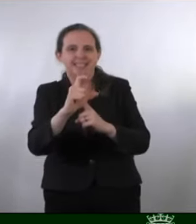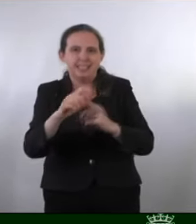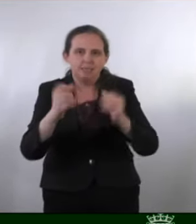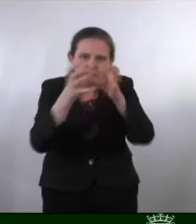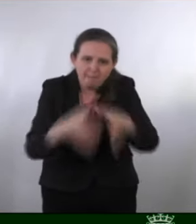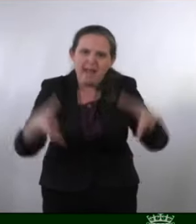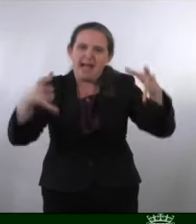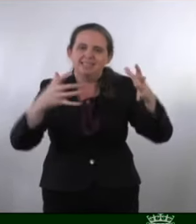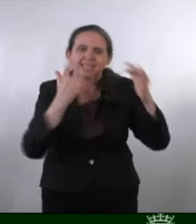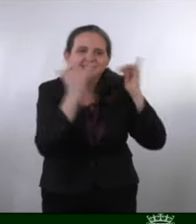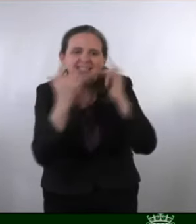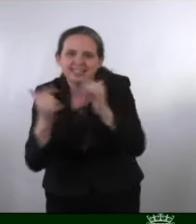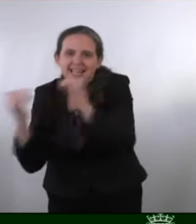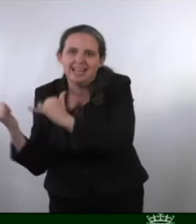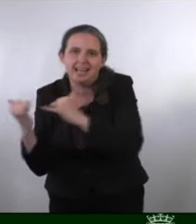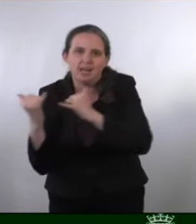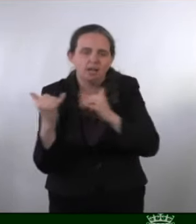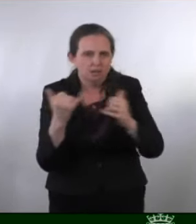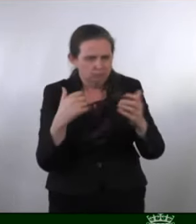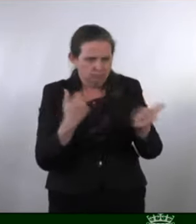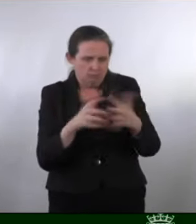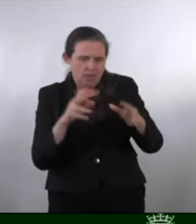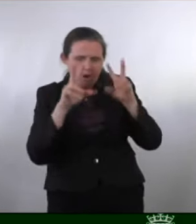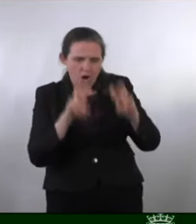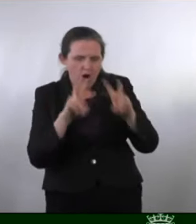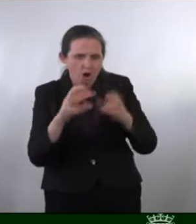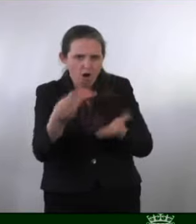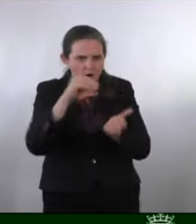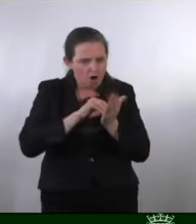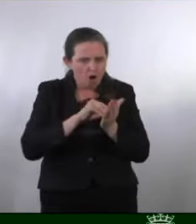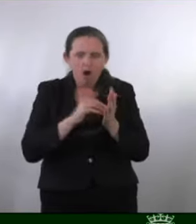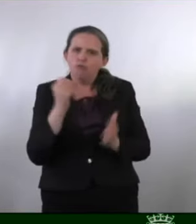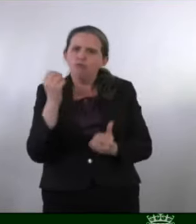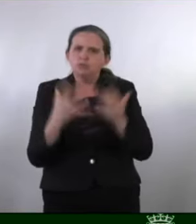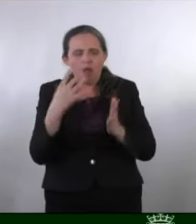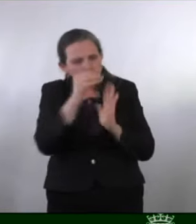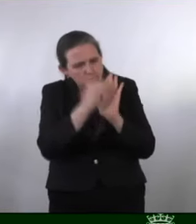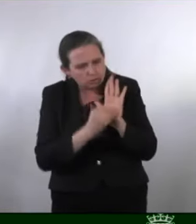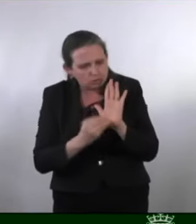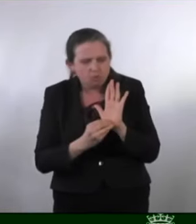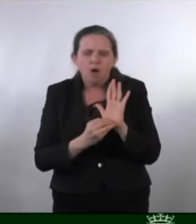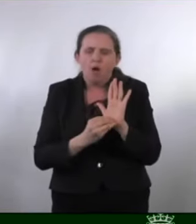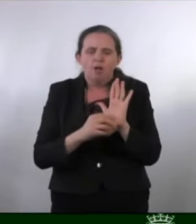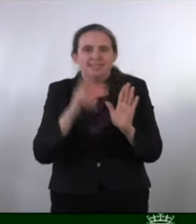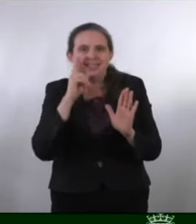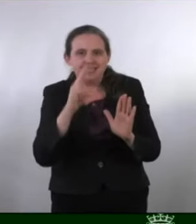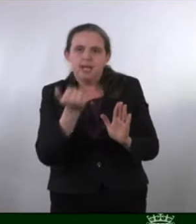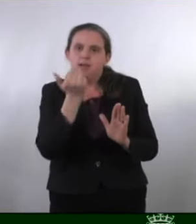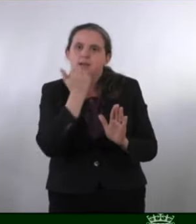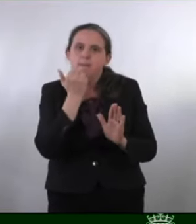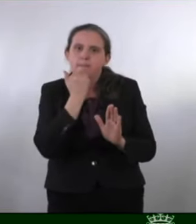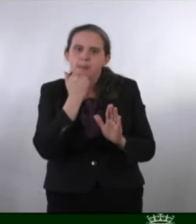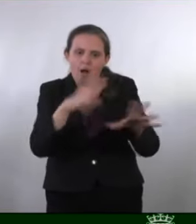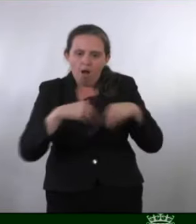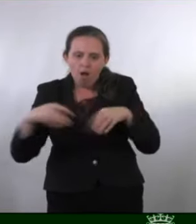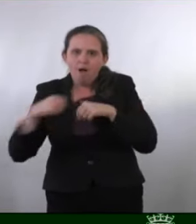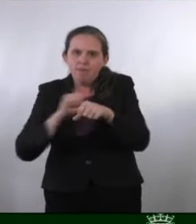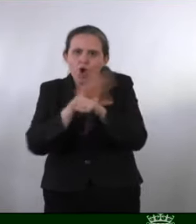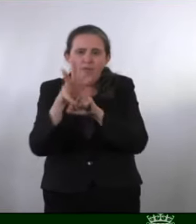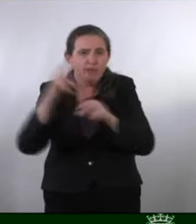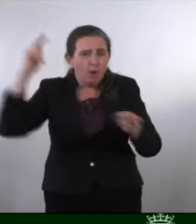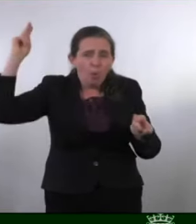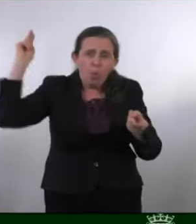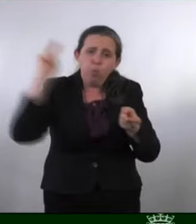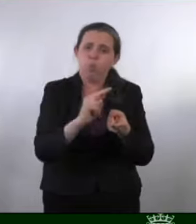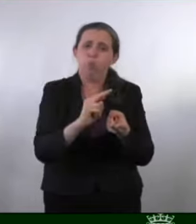testing, contributing to a very substantial fall in infections. So together with